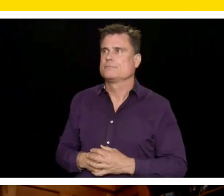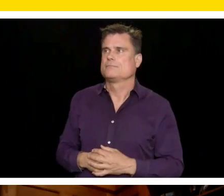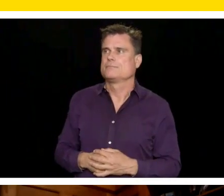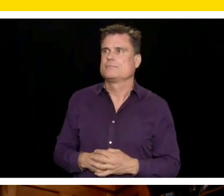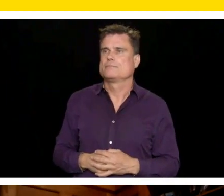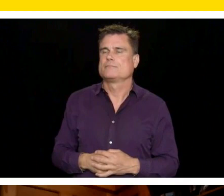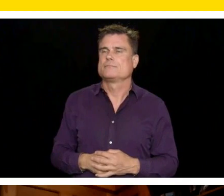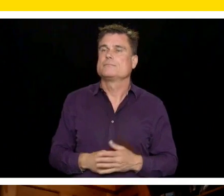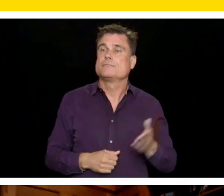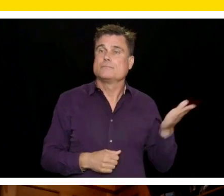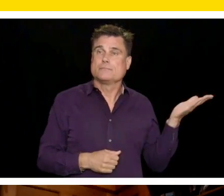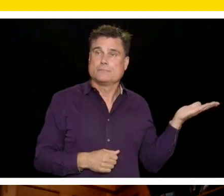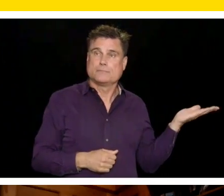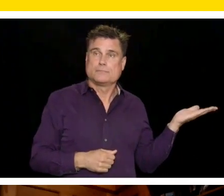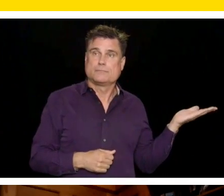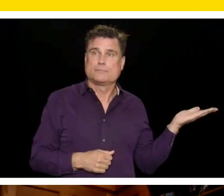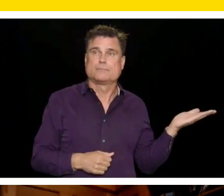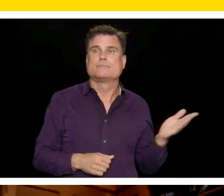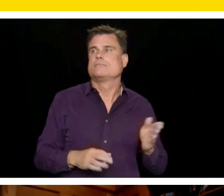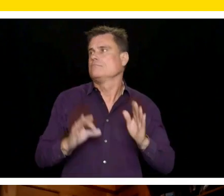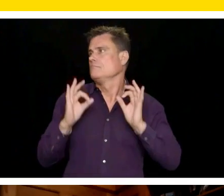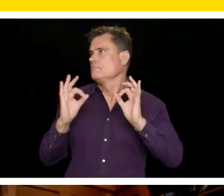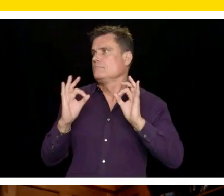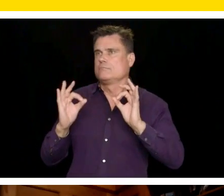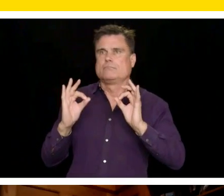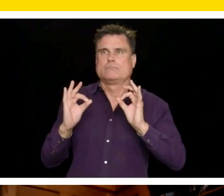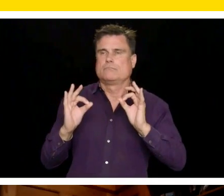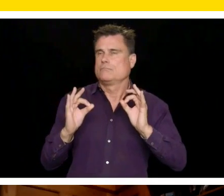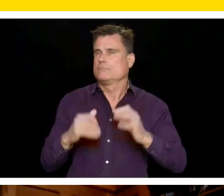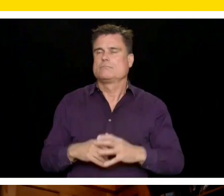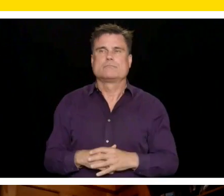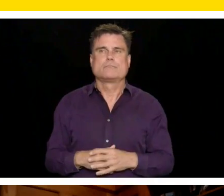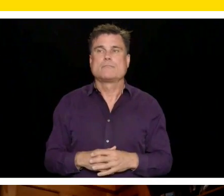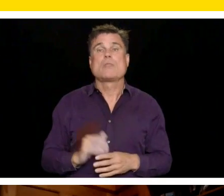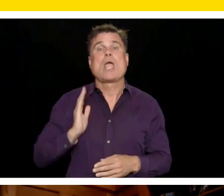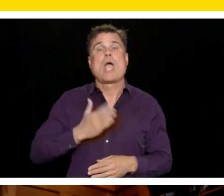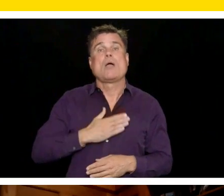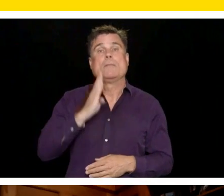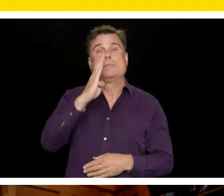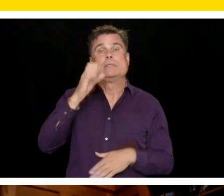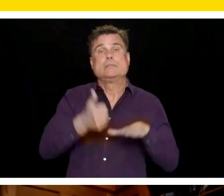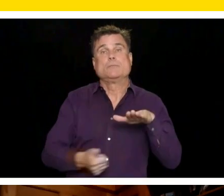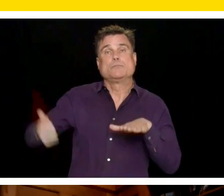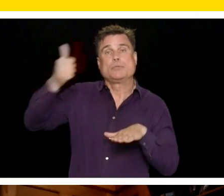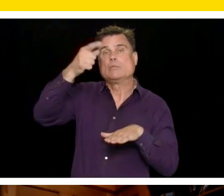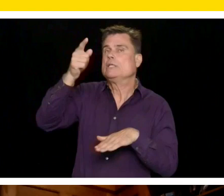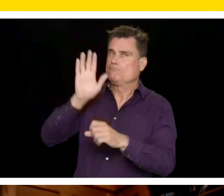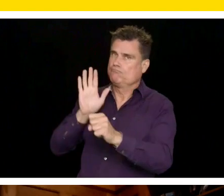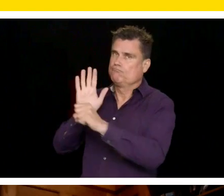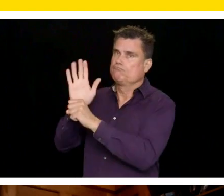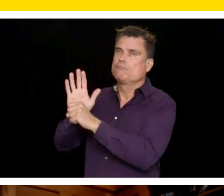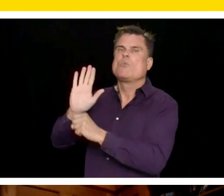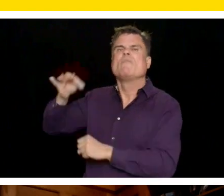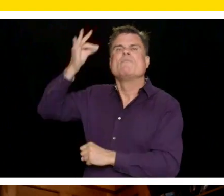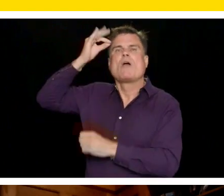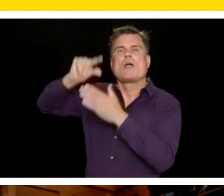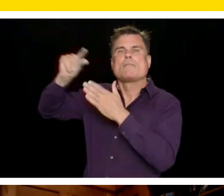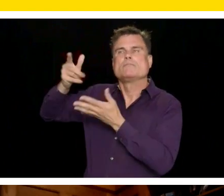really amazing. So the next question, it is a little bit about the